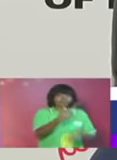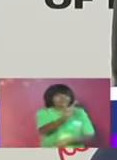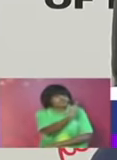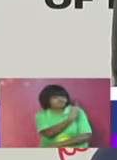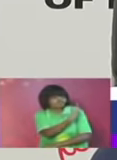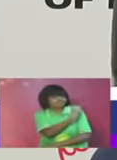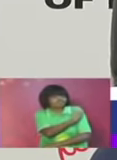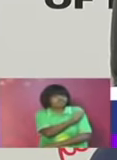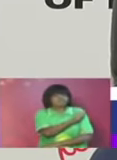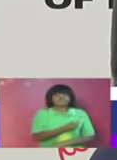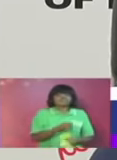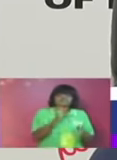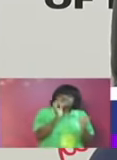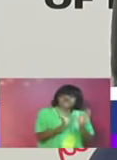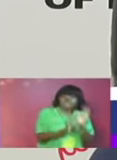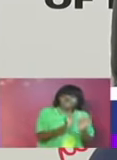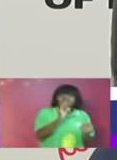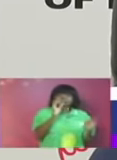and the risk to your health